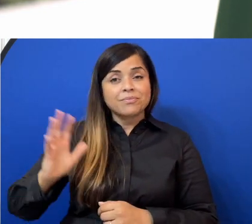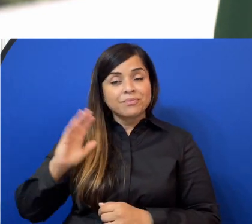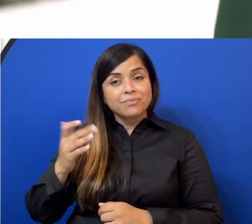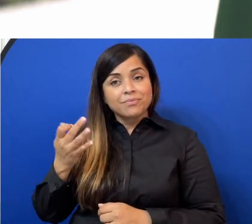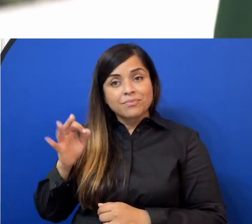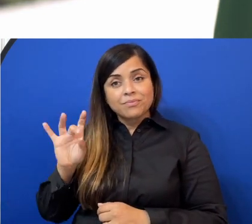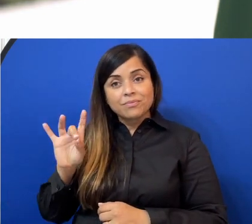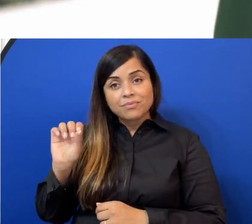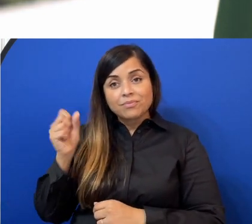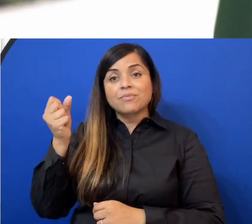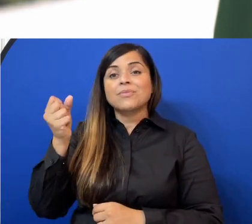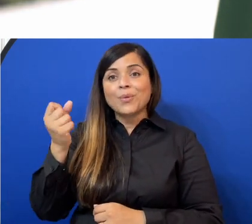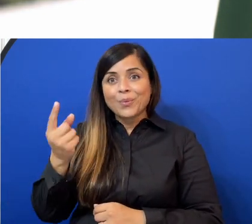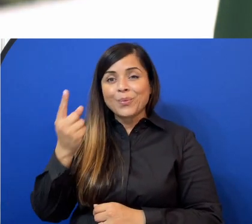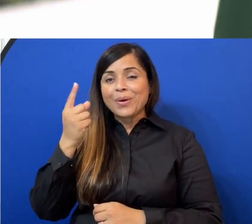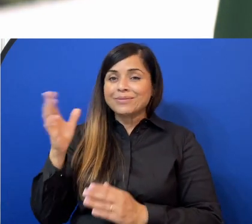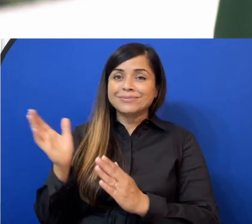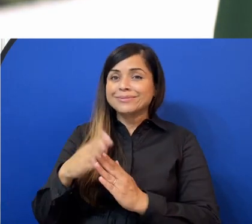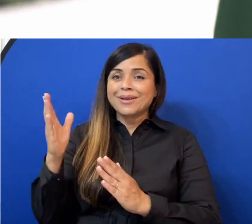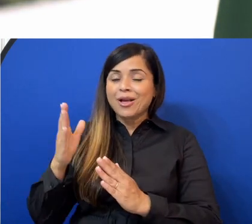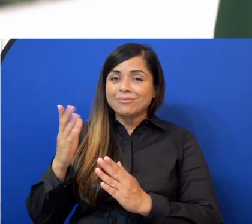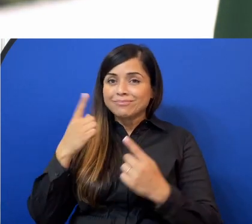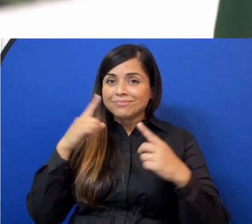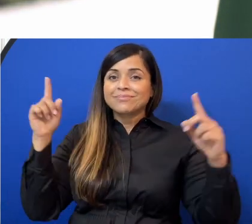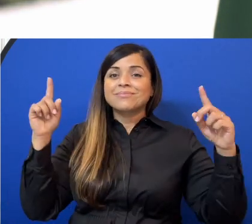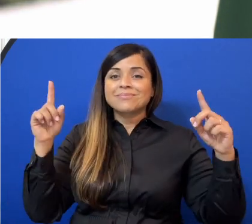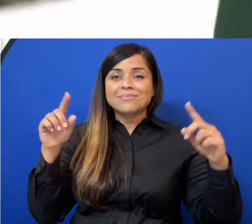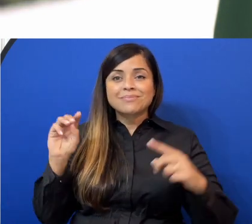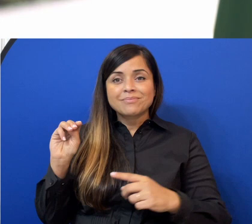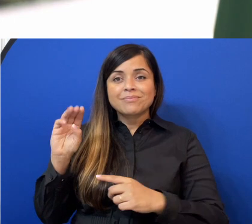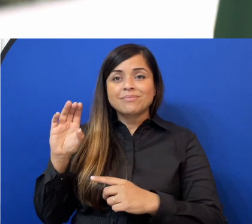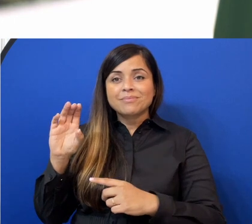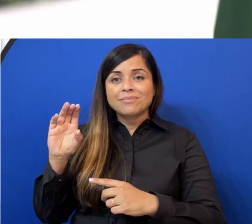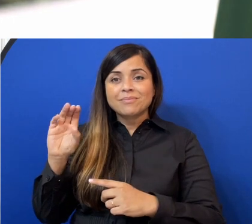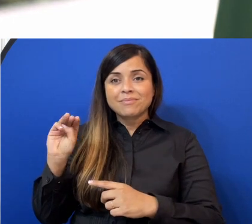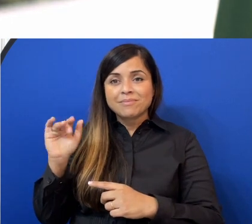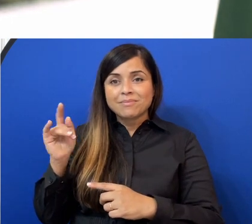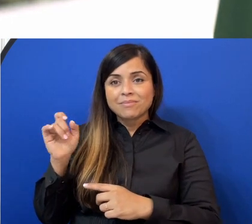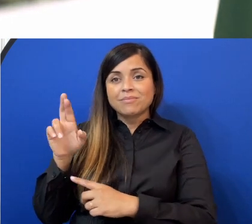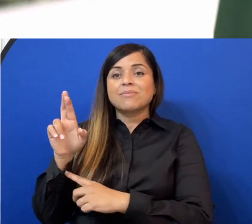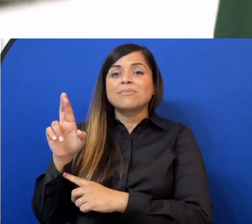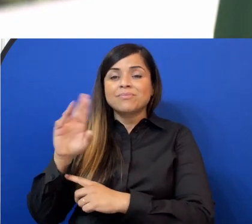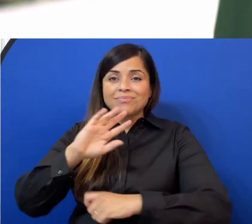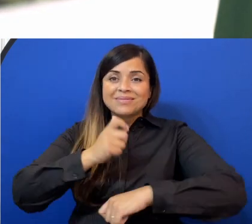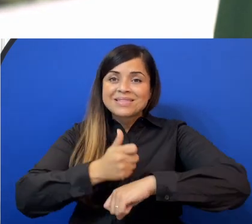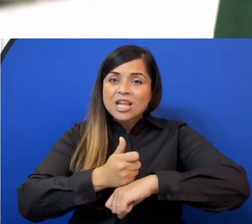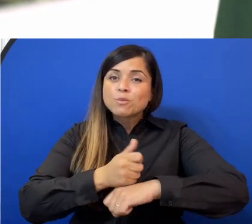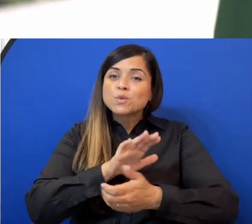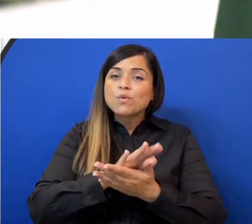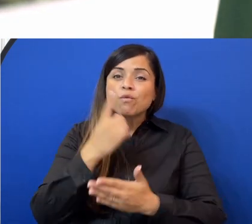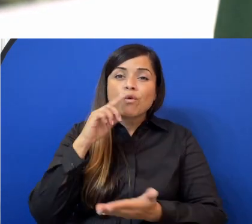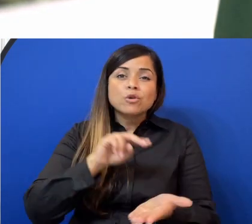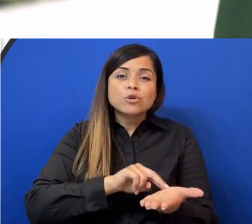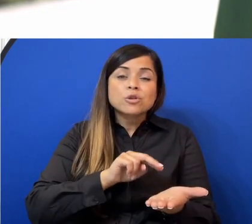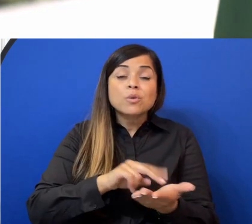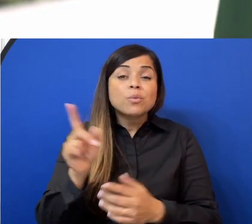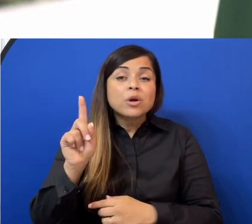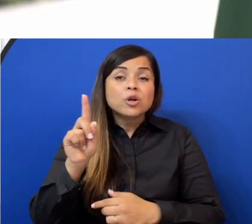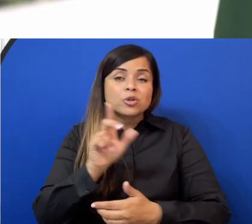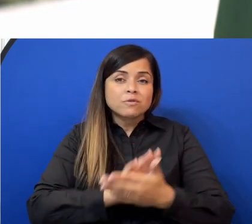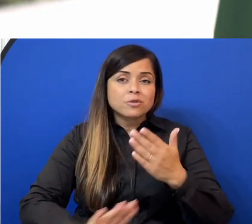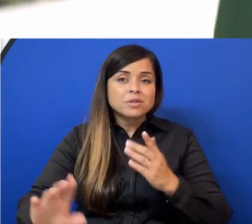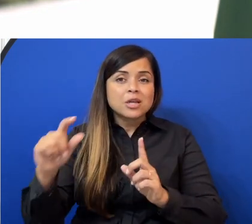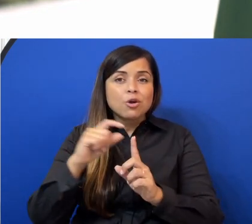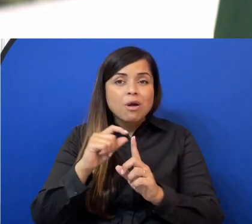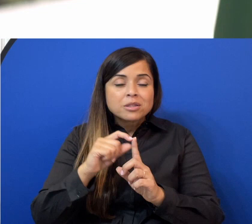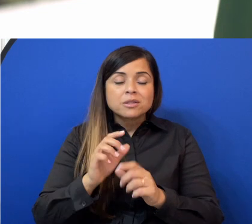1980s with McMaster was for the development of the School of Nursing at the Aga Khan University in Karachi, a program that has provided